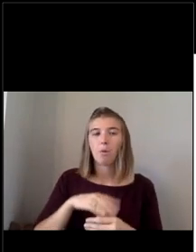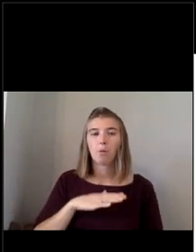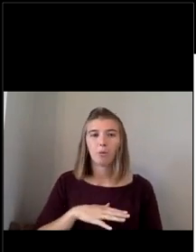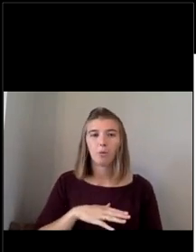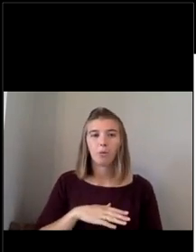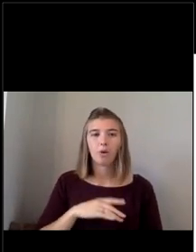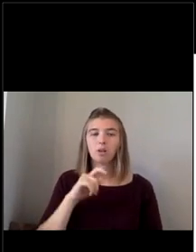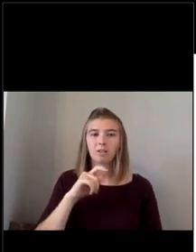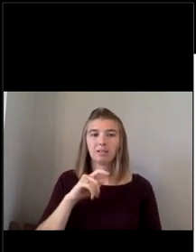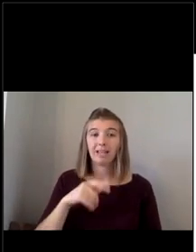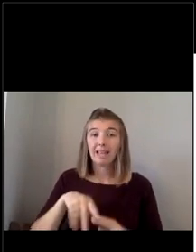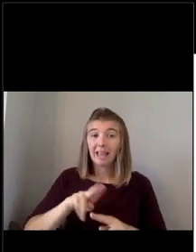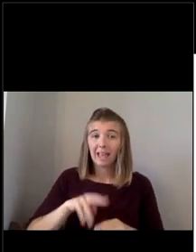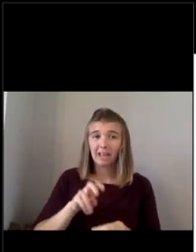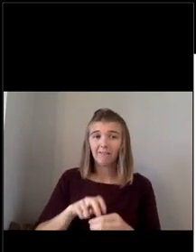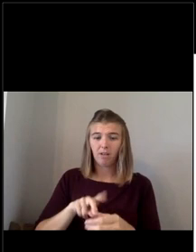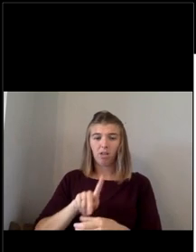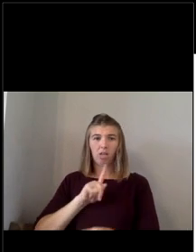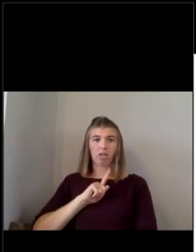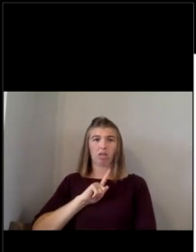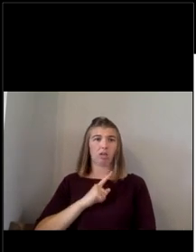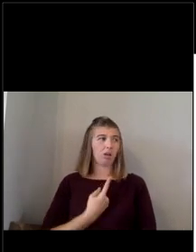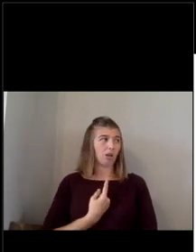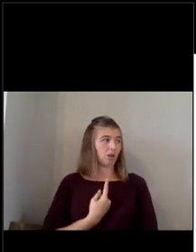and a raft of other health issues.